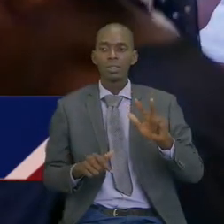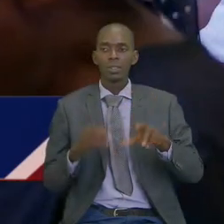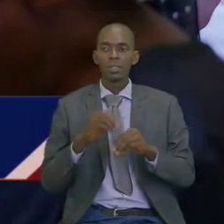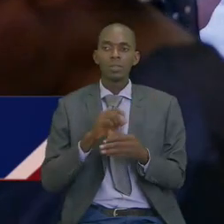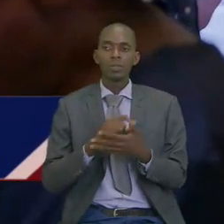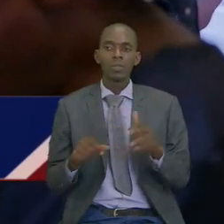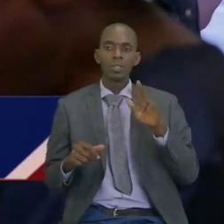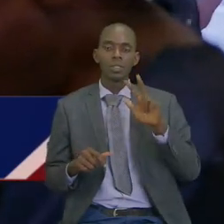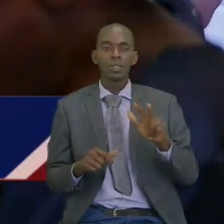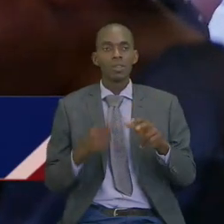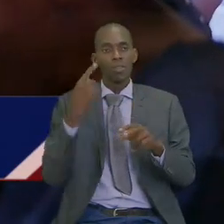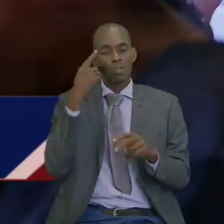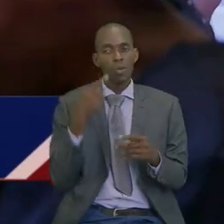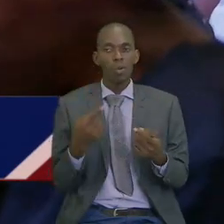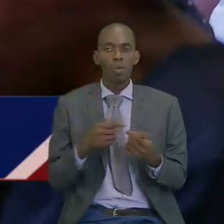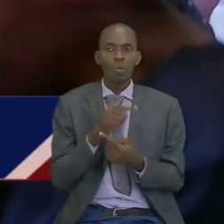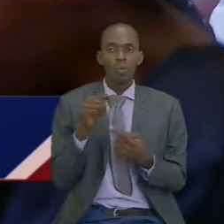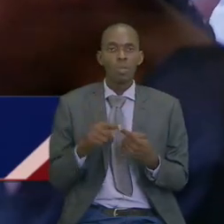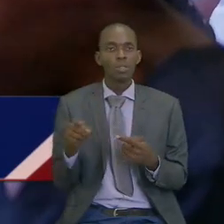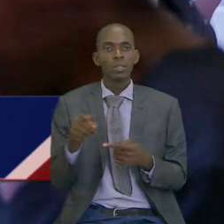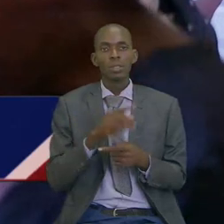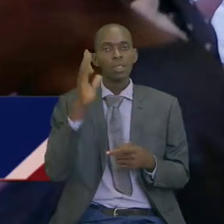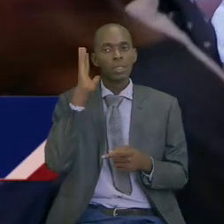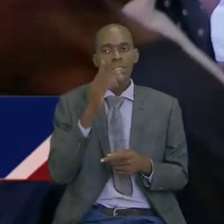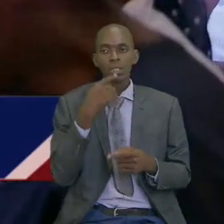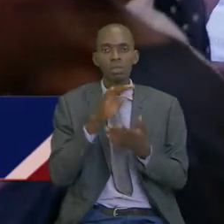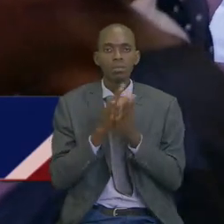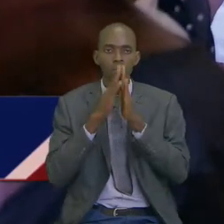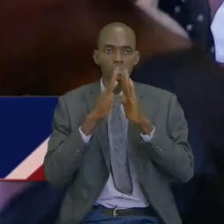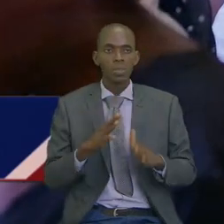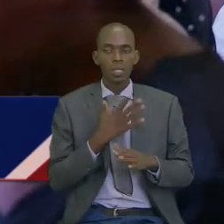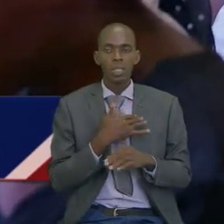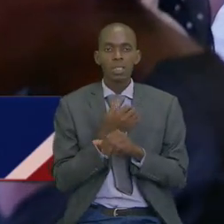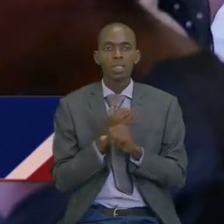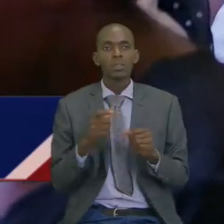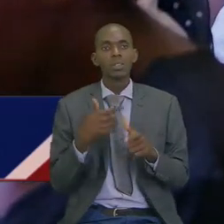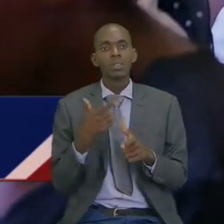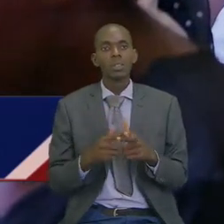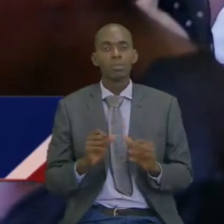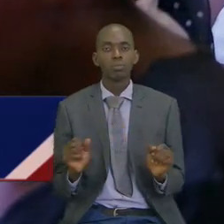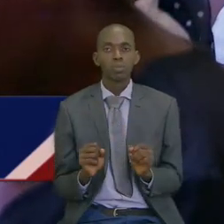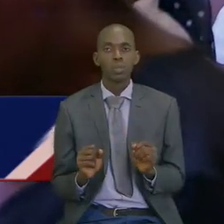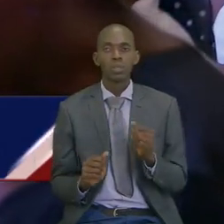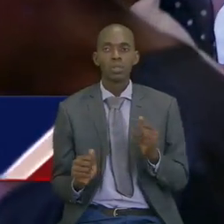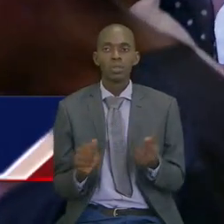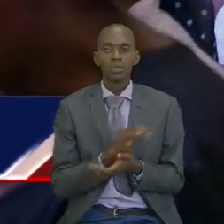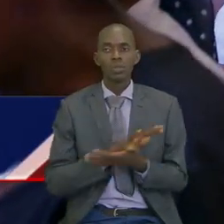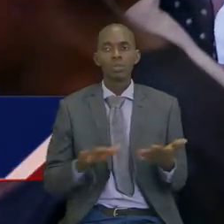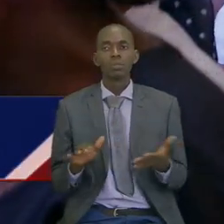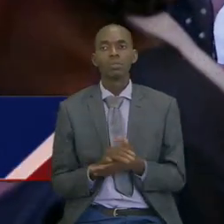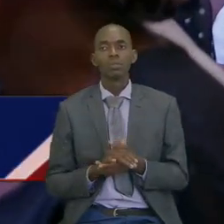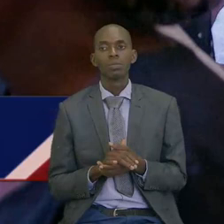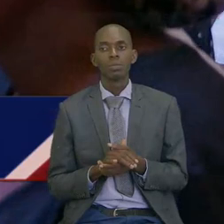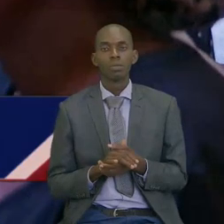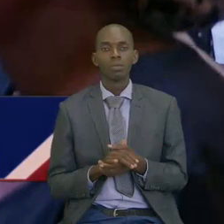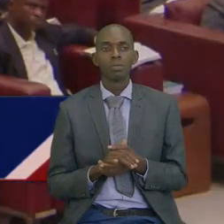verse 3, but when they shall see peace and safety, then sudden destruction. They'll